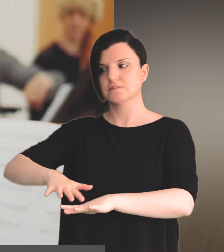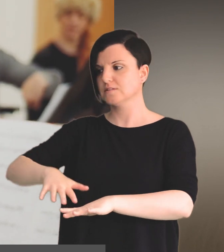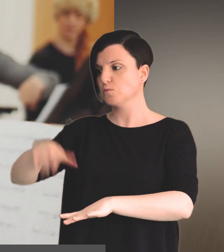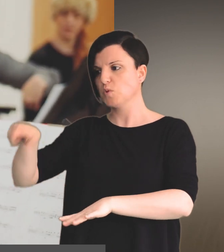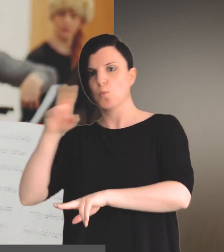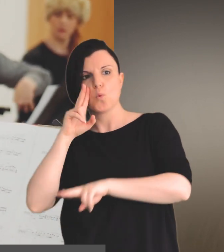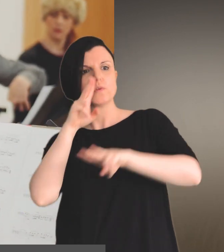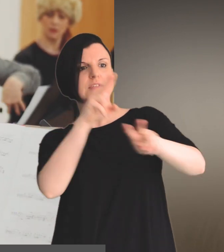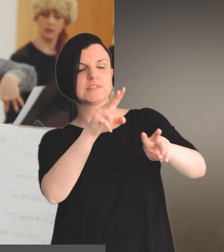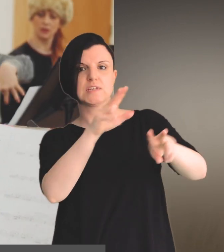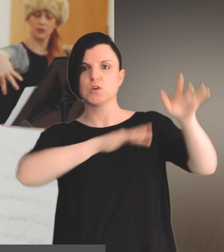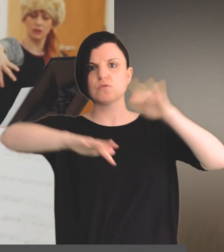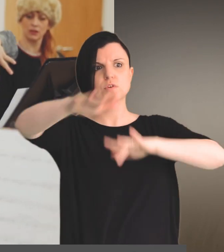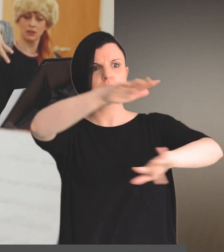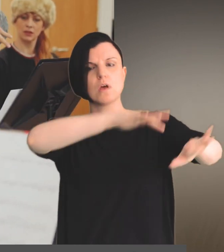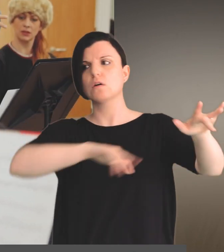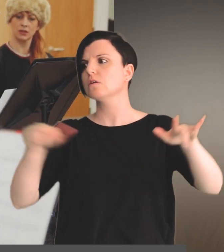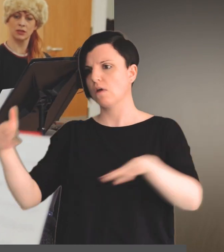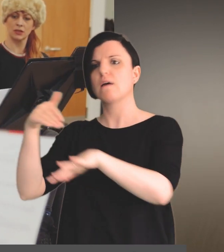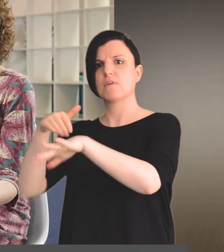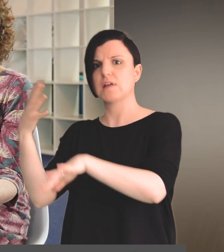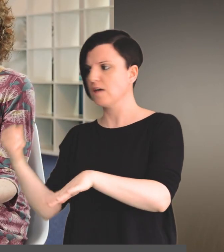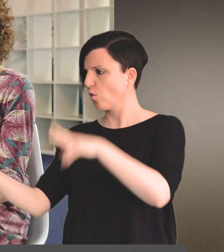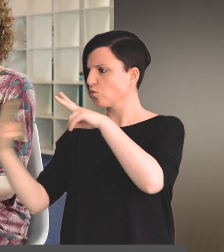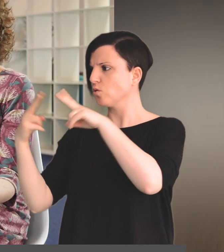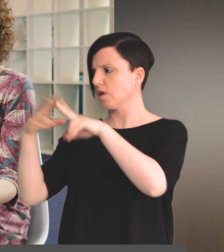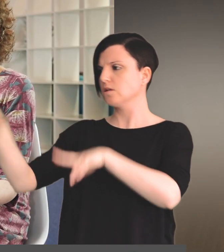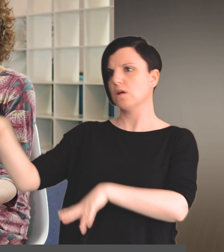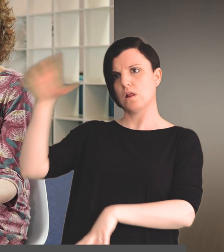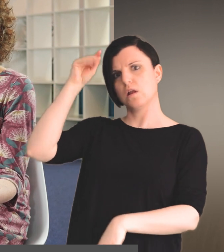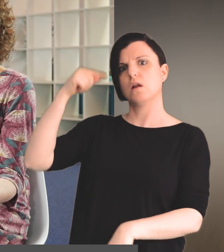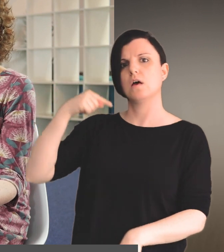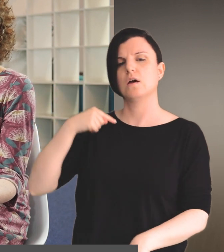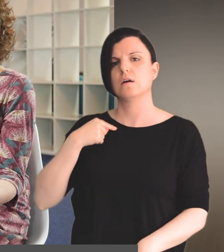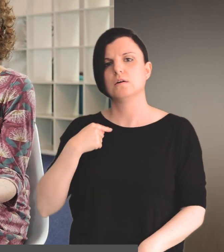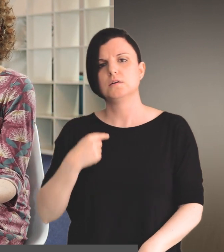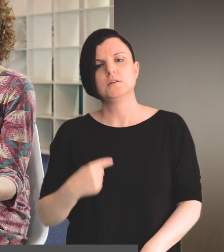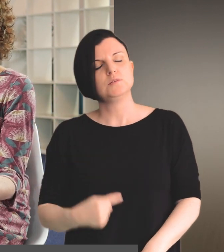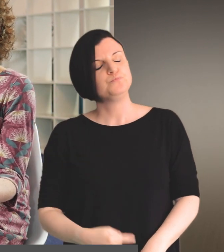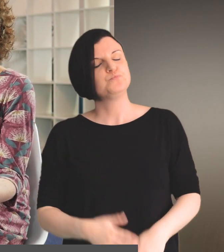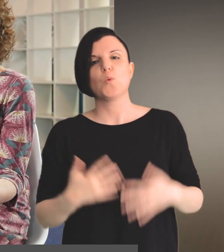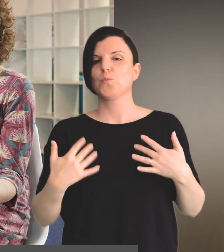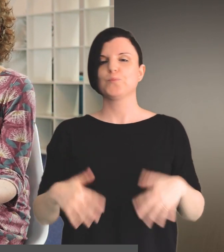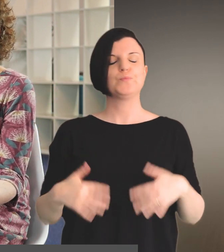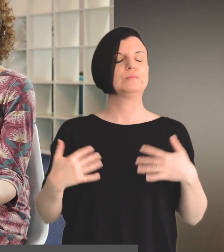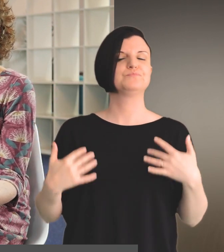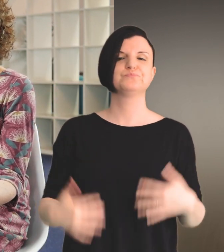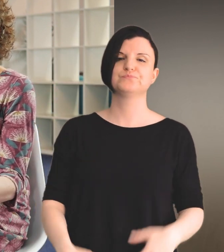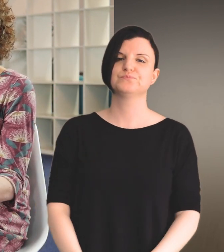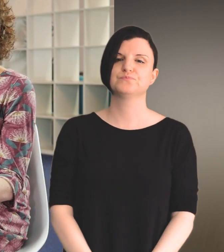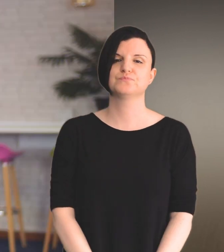to us, just saying the impact that this work has had on them, just in the small amount of time that they've engaged with it, has just been